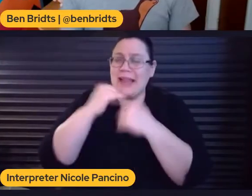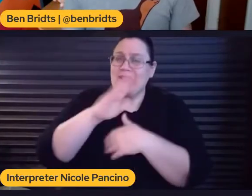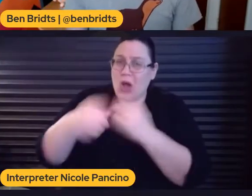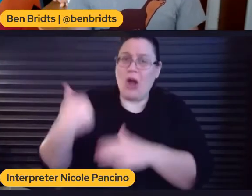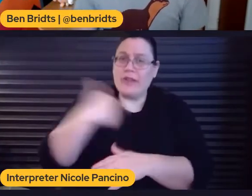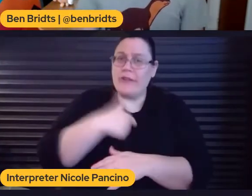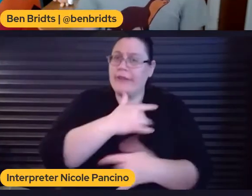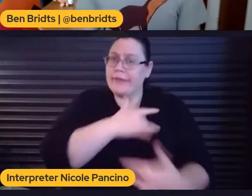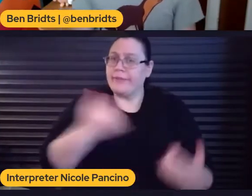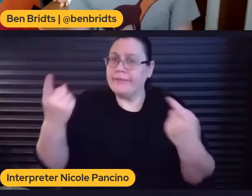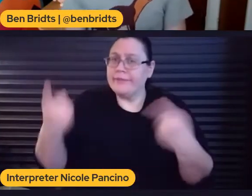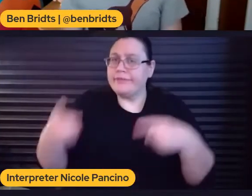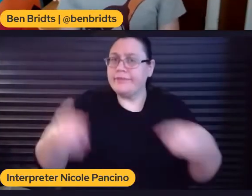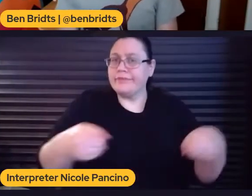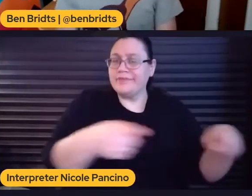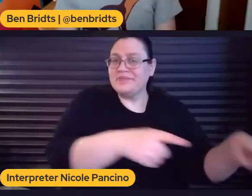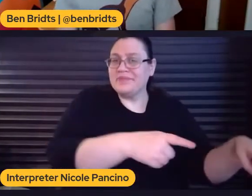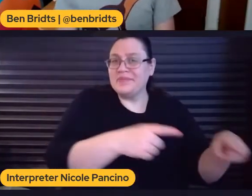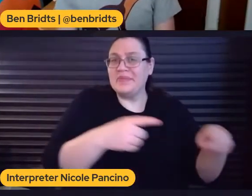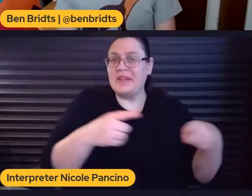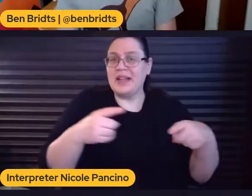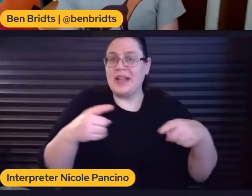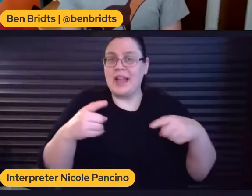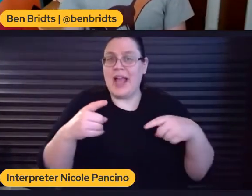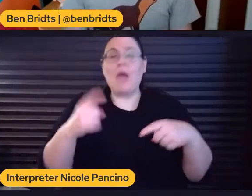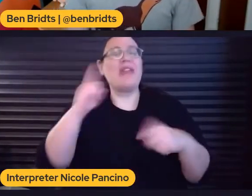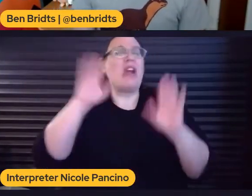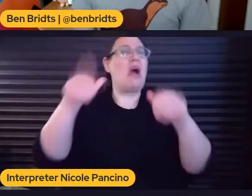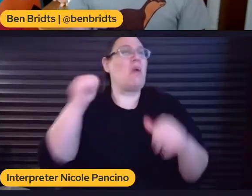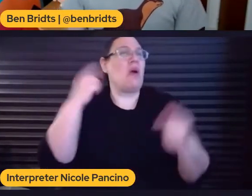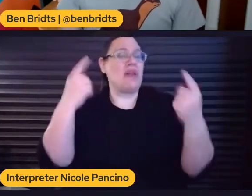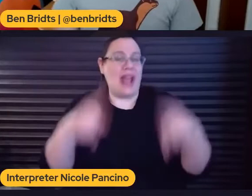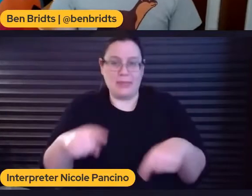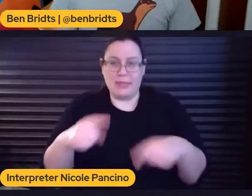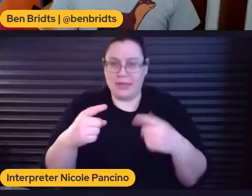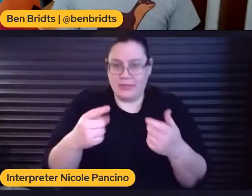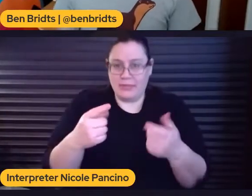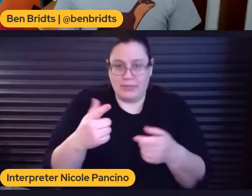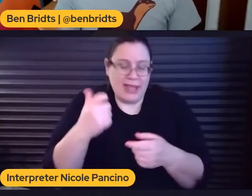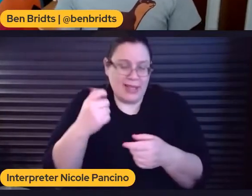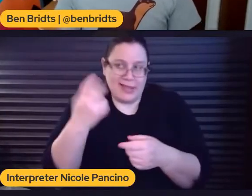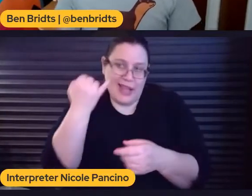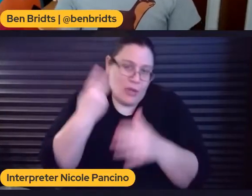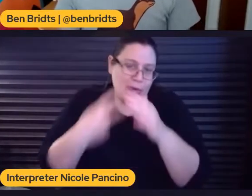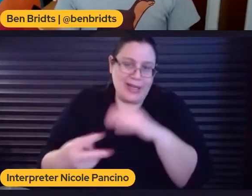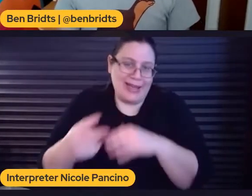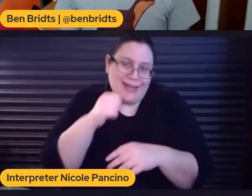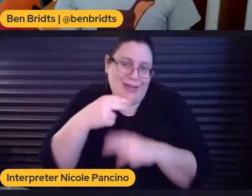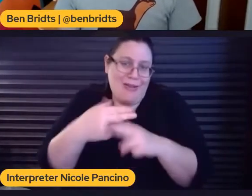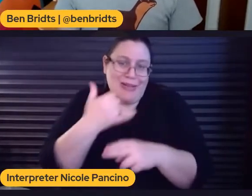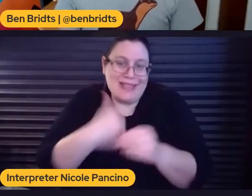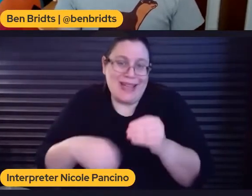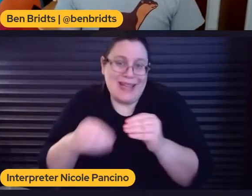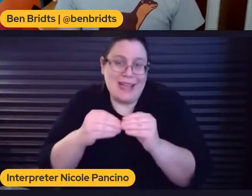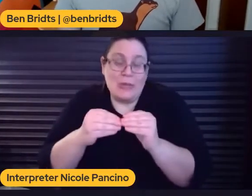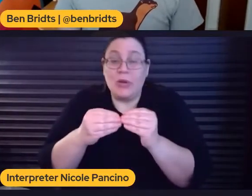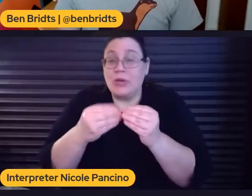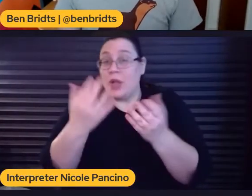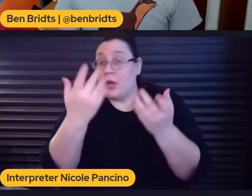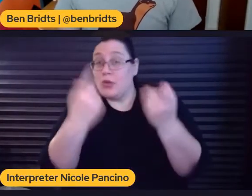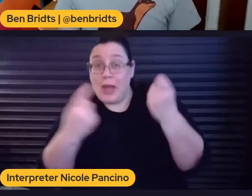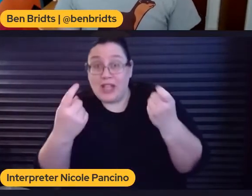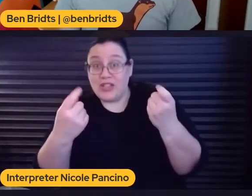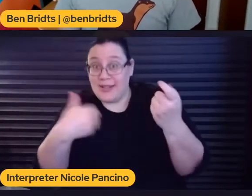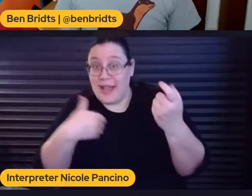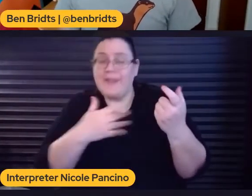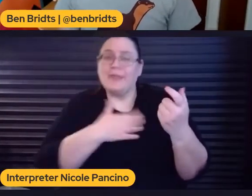never think they might happen. Otherwise, it wouldn't be mistakes. So if you have any questions, put it in the